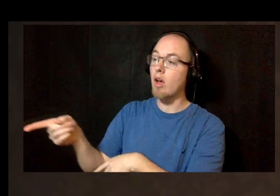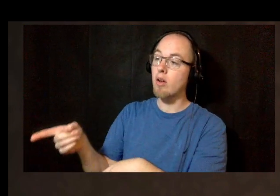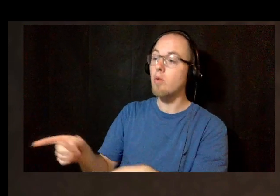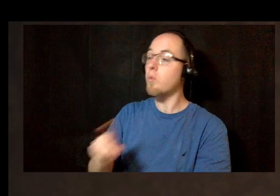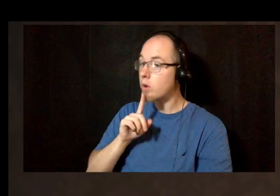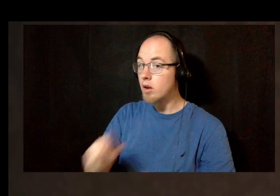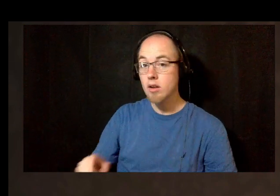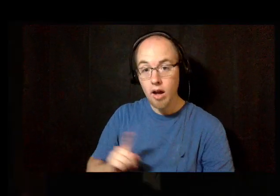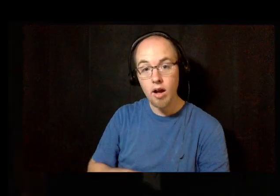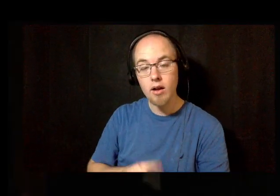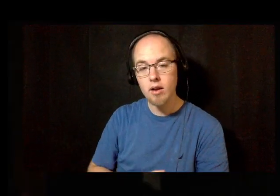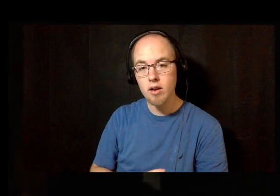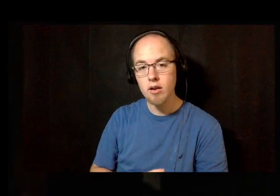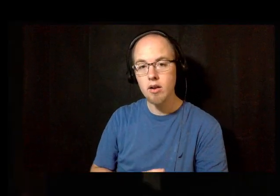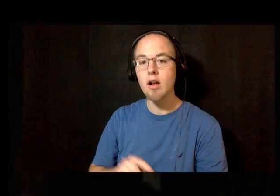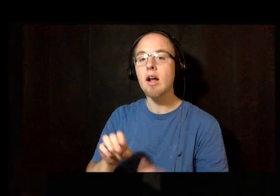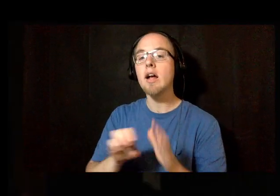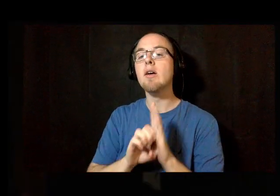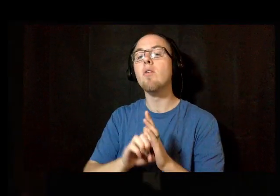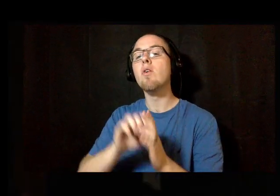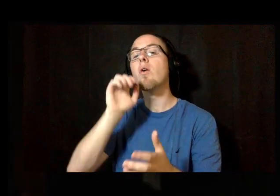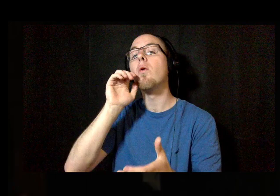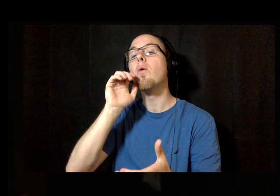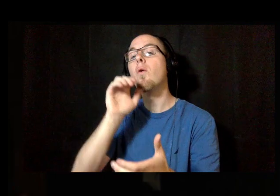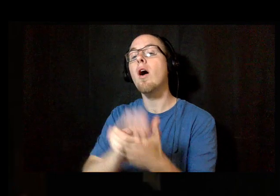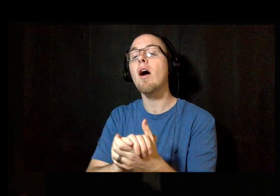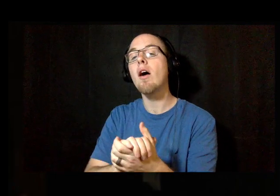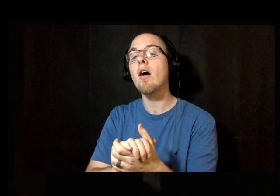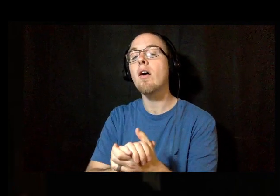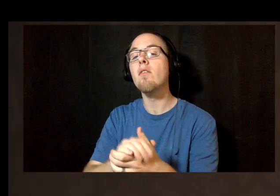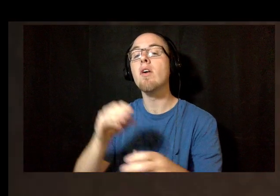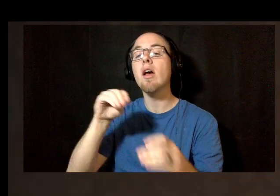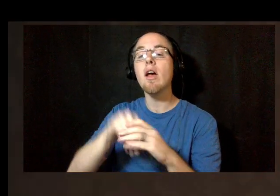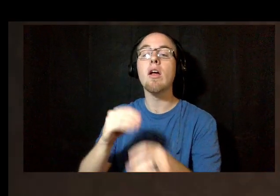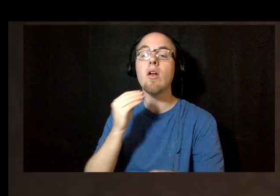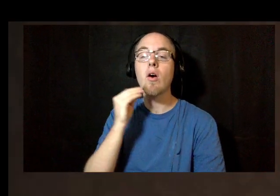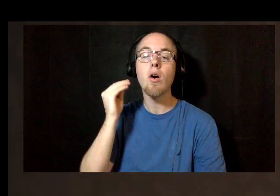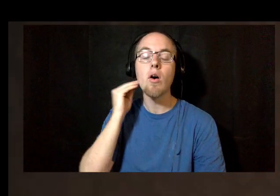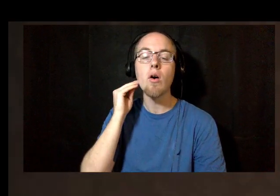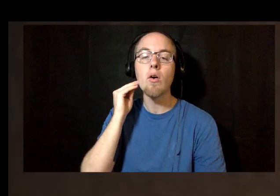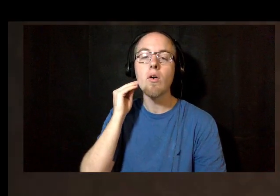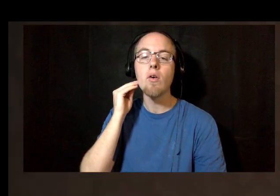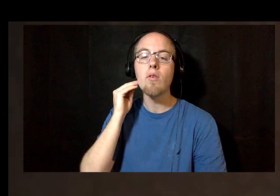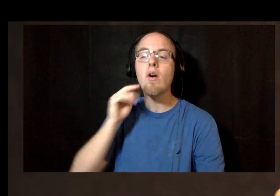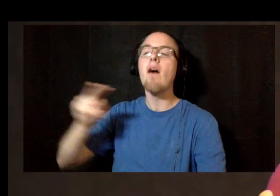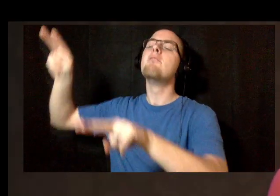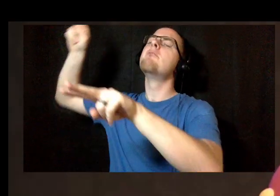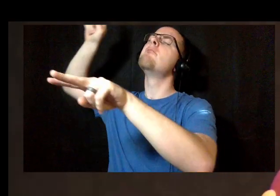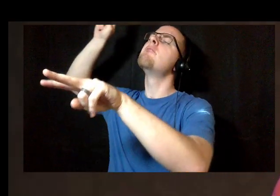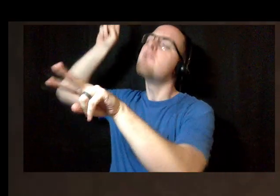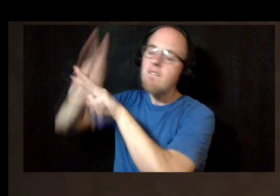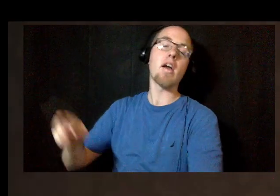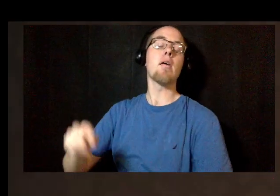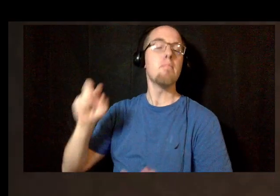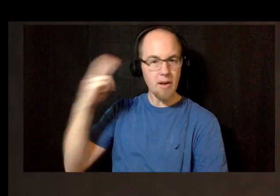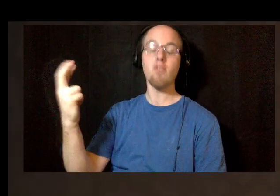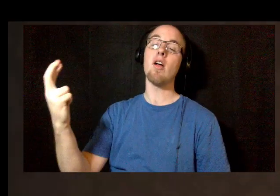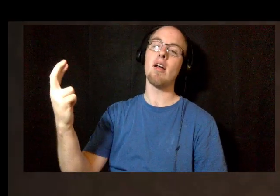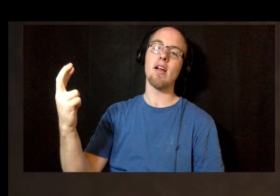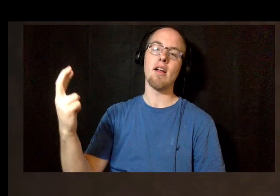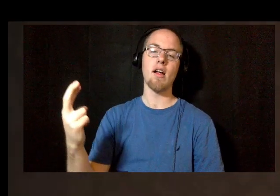time. Such as your wife in your home office fucking your best mate.